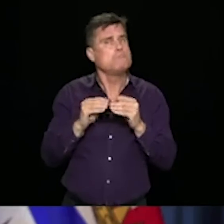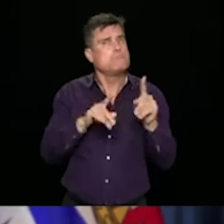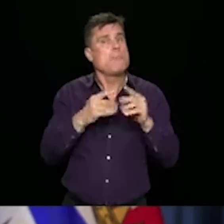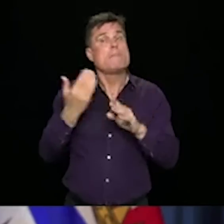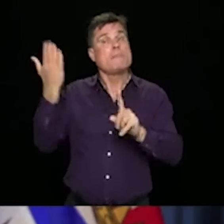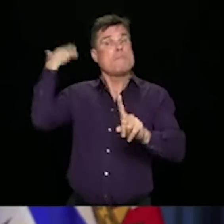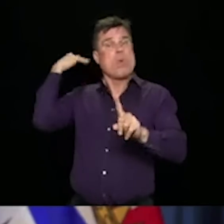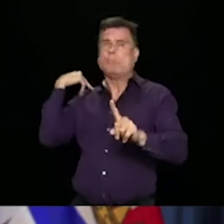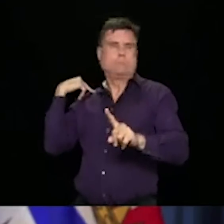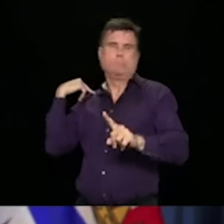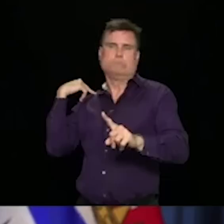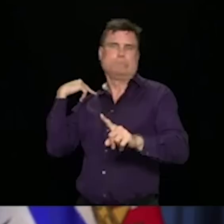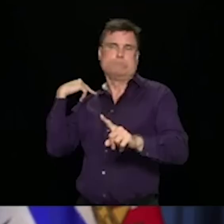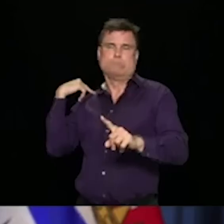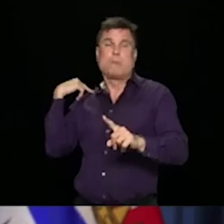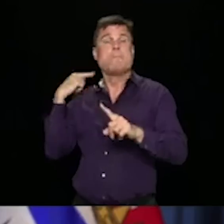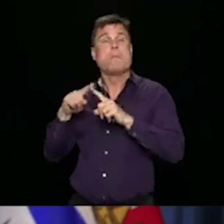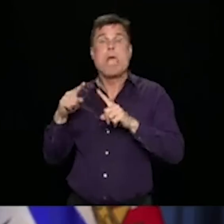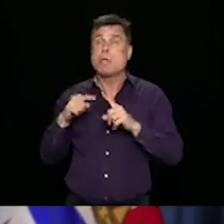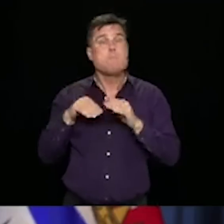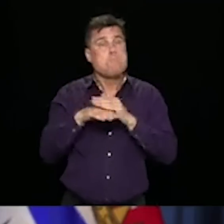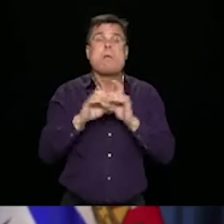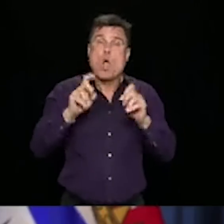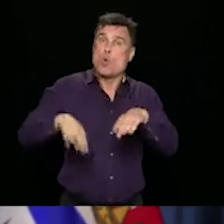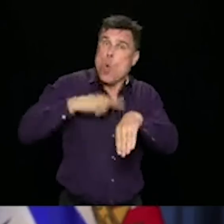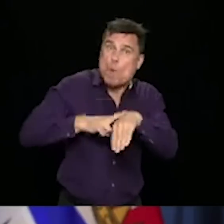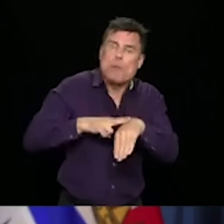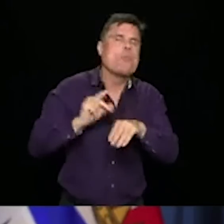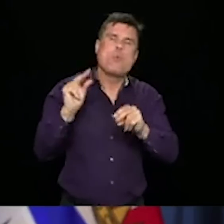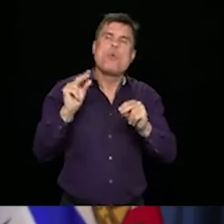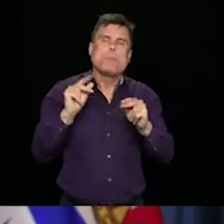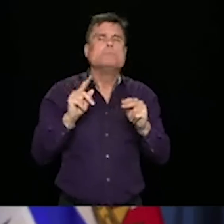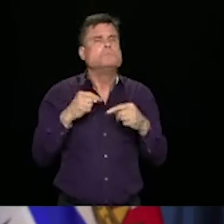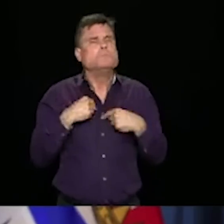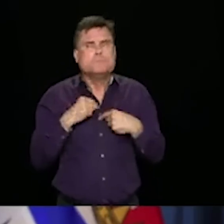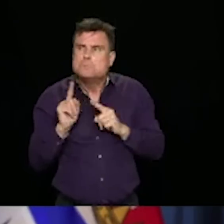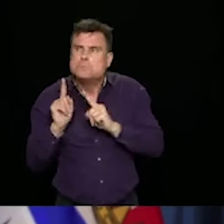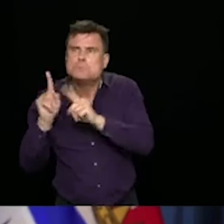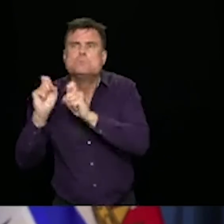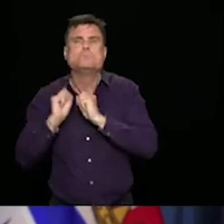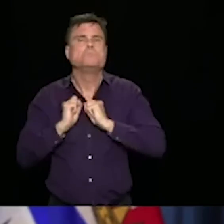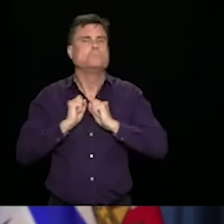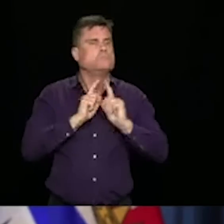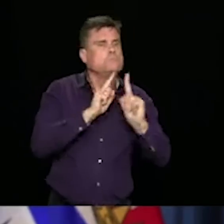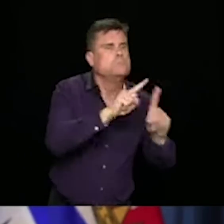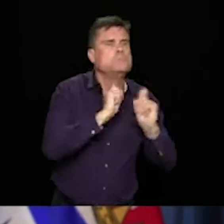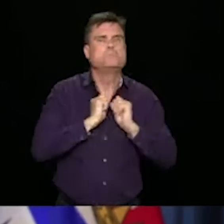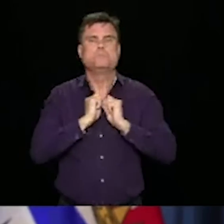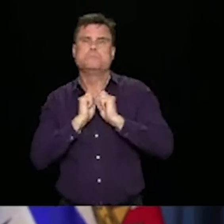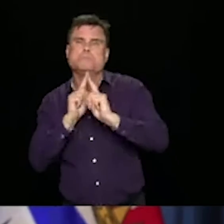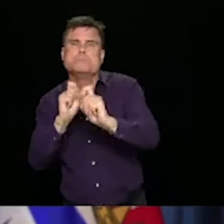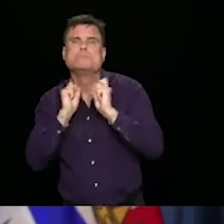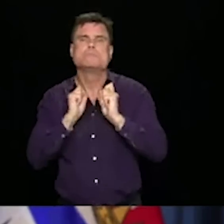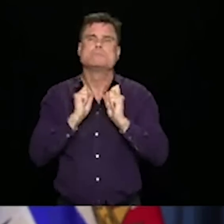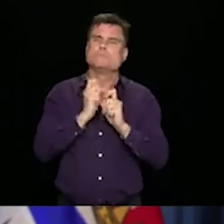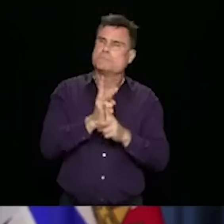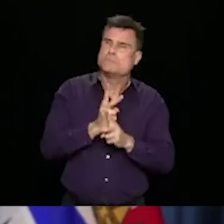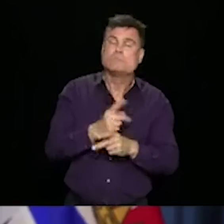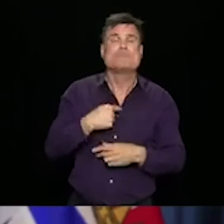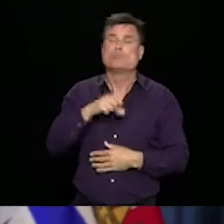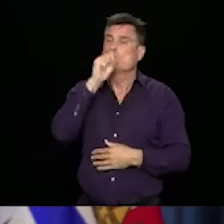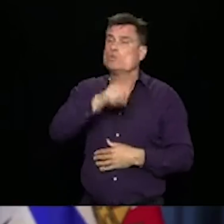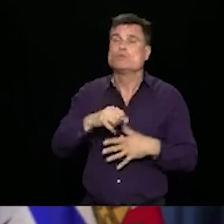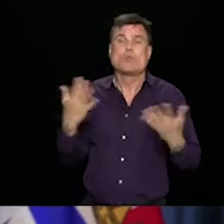are showing. But what impresses me at 7 o'clock when we hear people making noise for healthcare workers and for